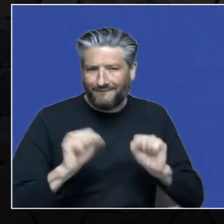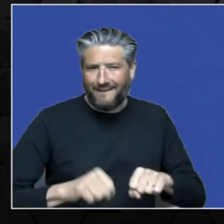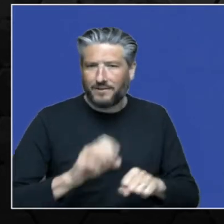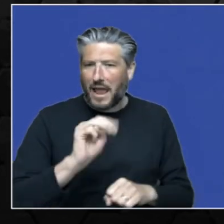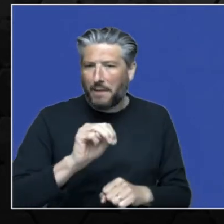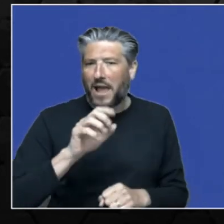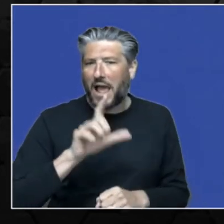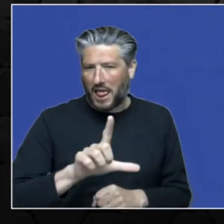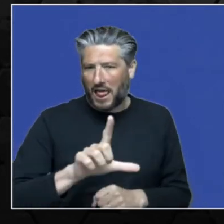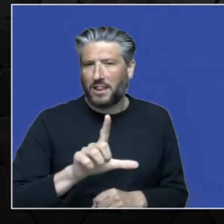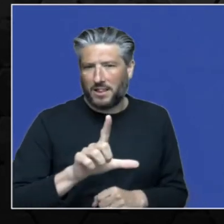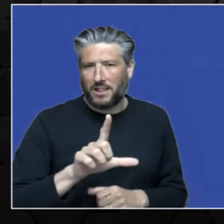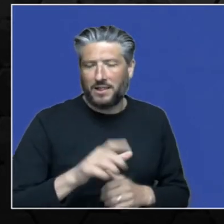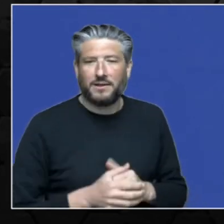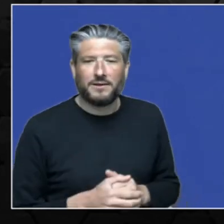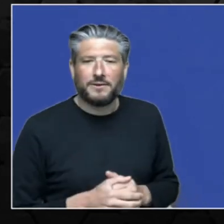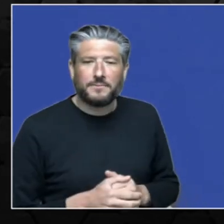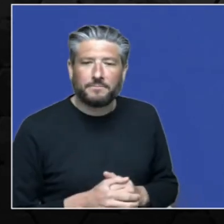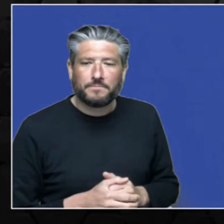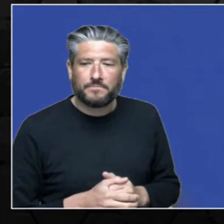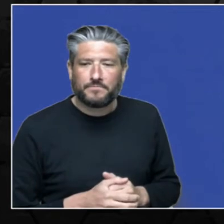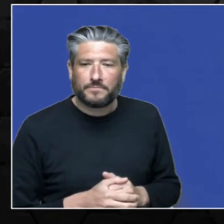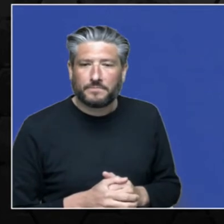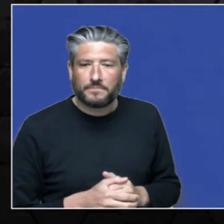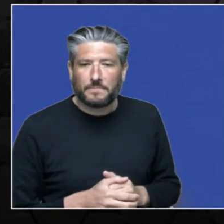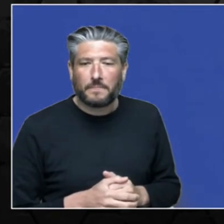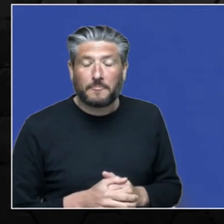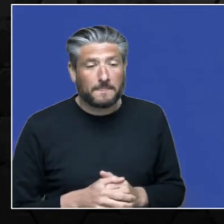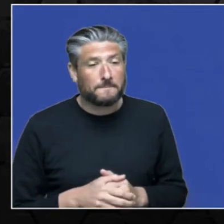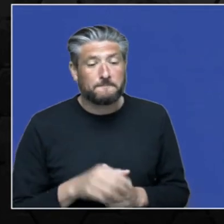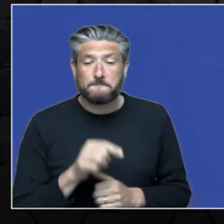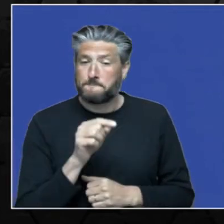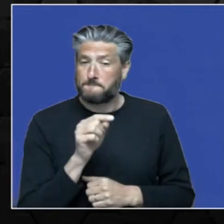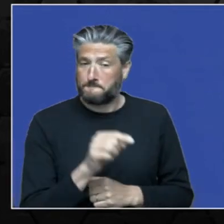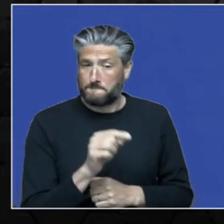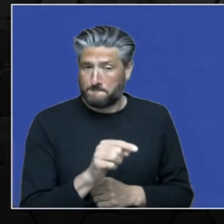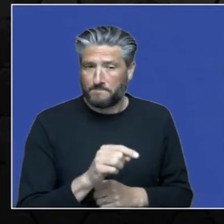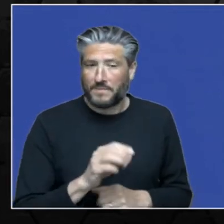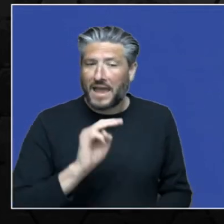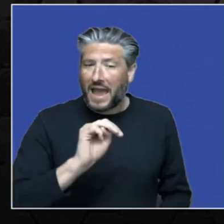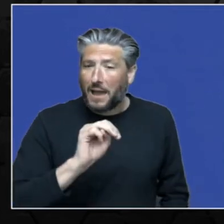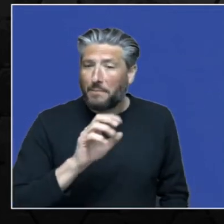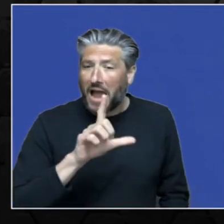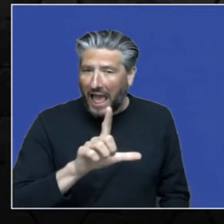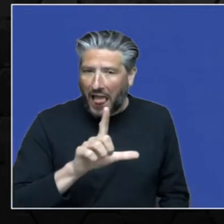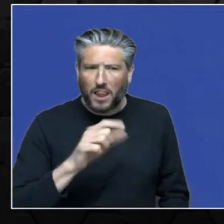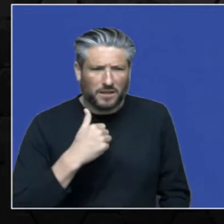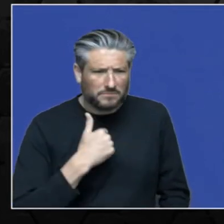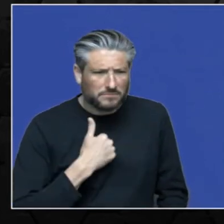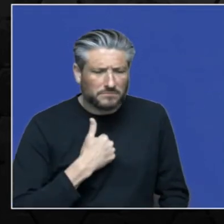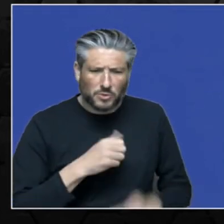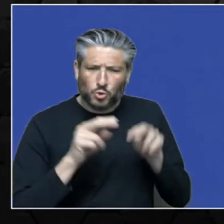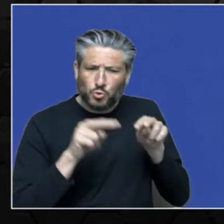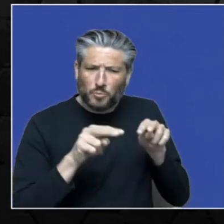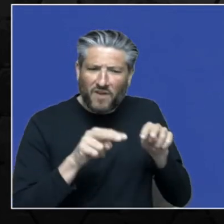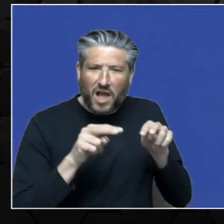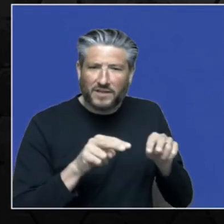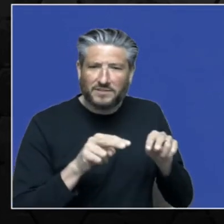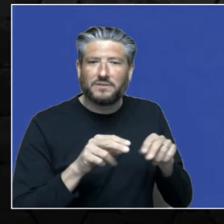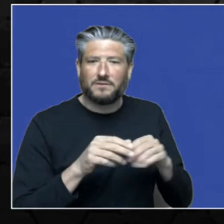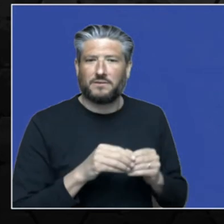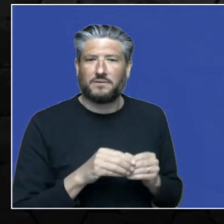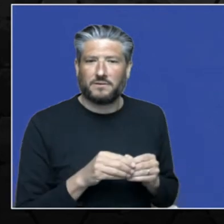So usually this machine learning technique for sentiment analysis would be used on supervised methods, and we would be using